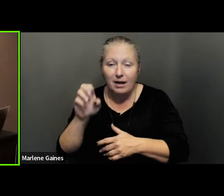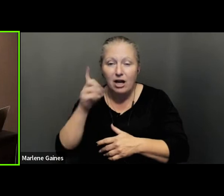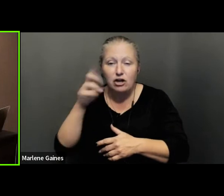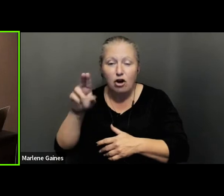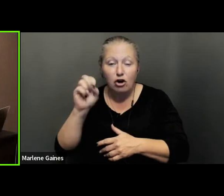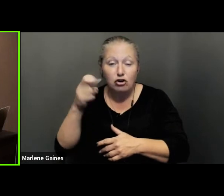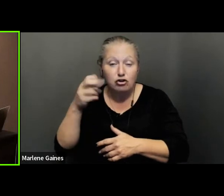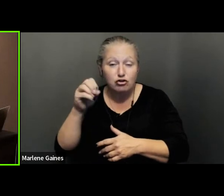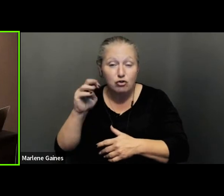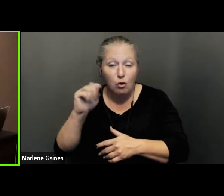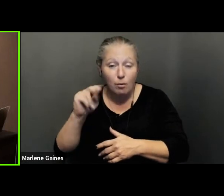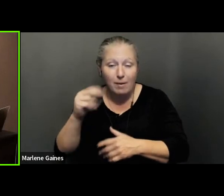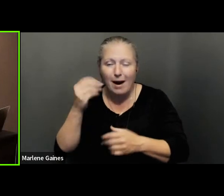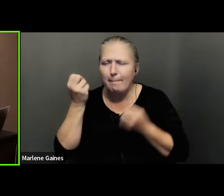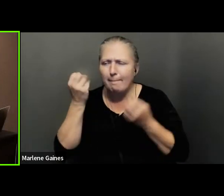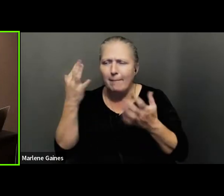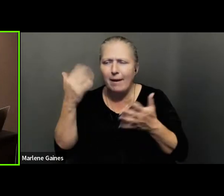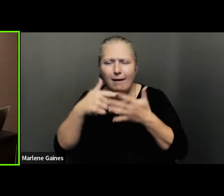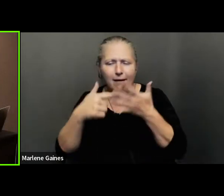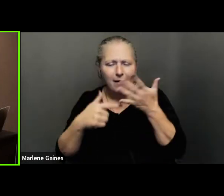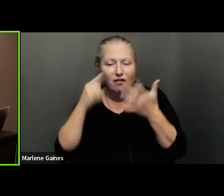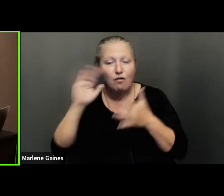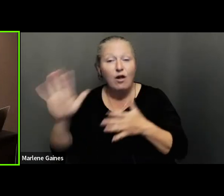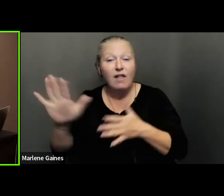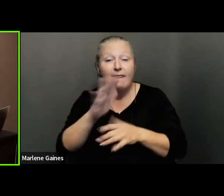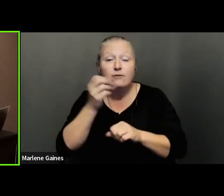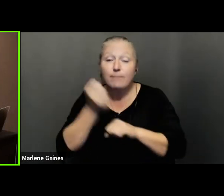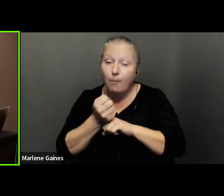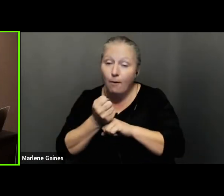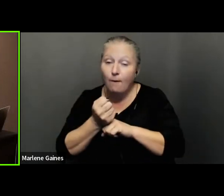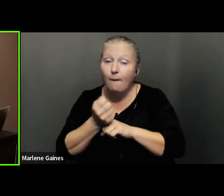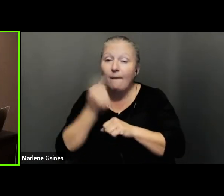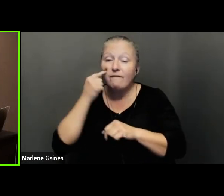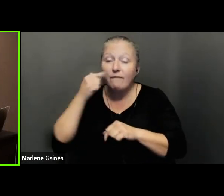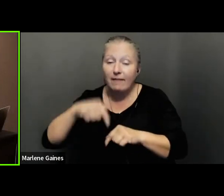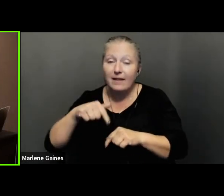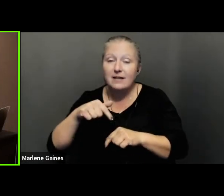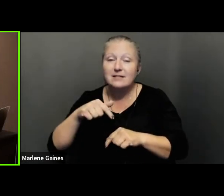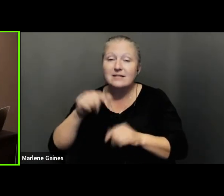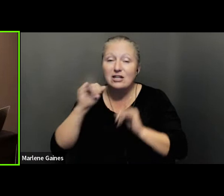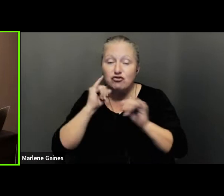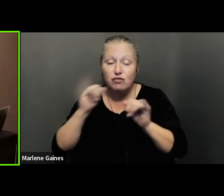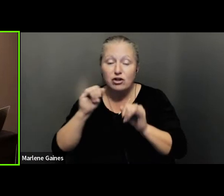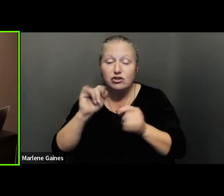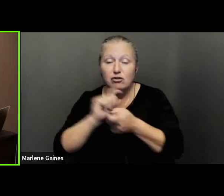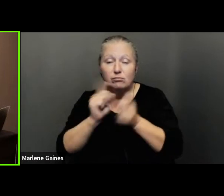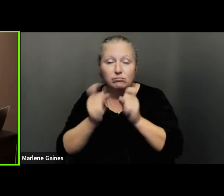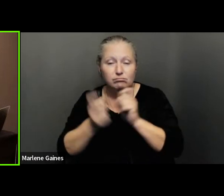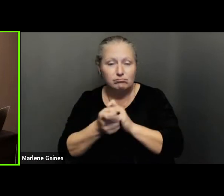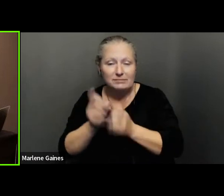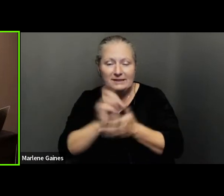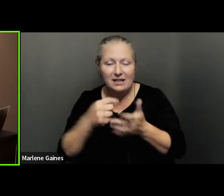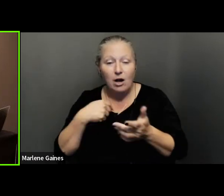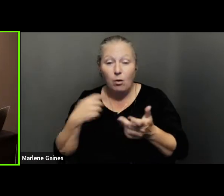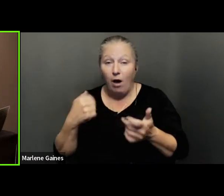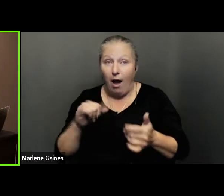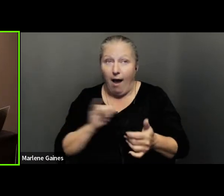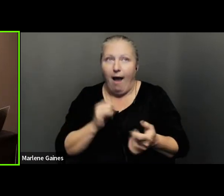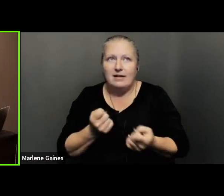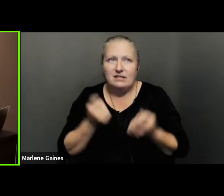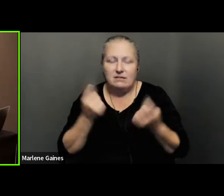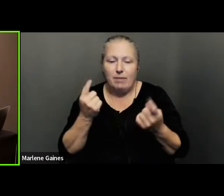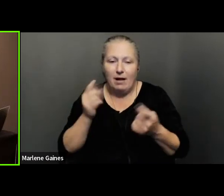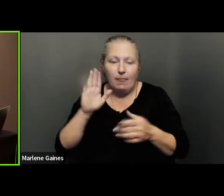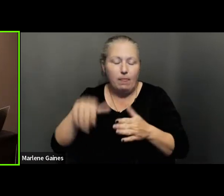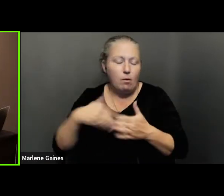Schoman, and many others for their support in this instructional redesign. You know, I've spent really the